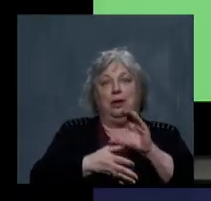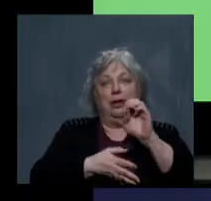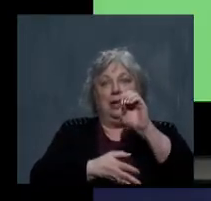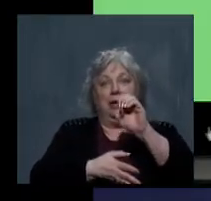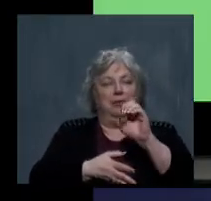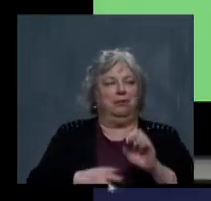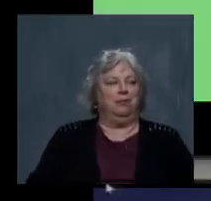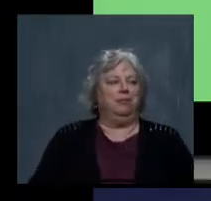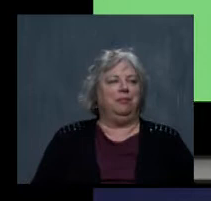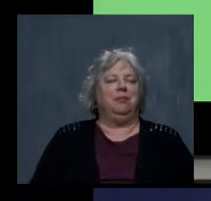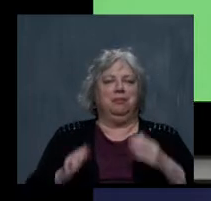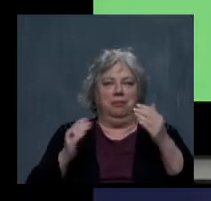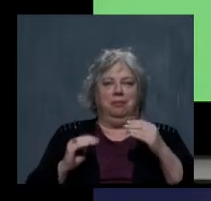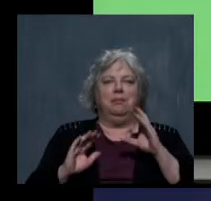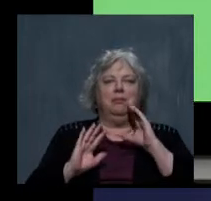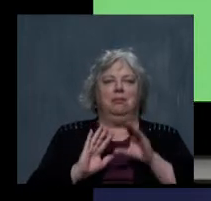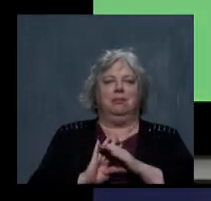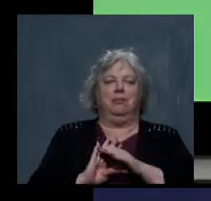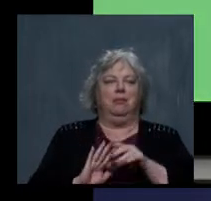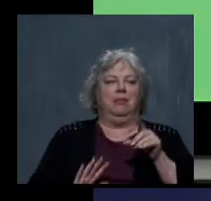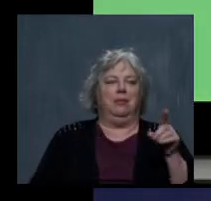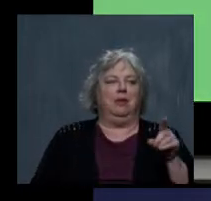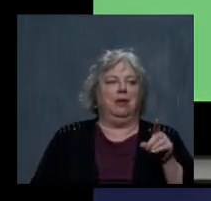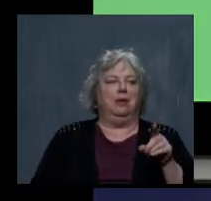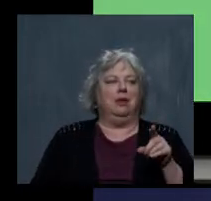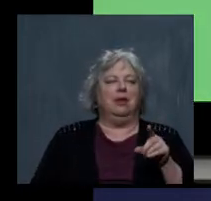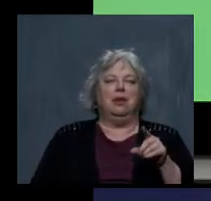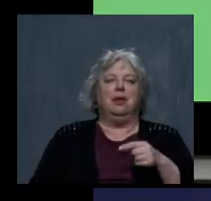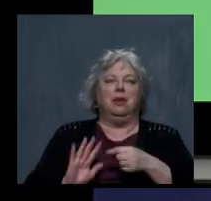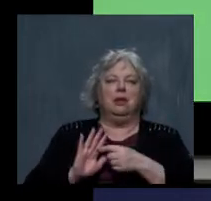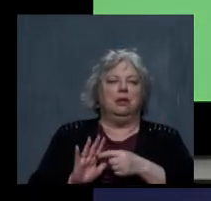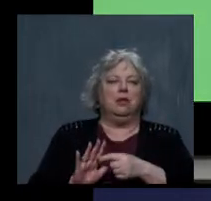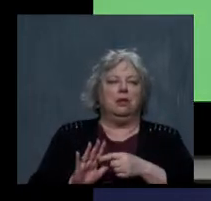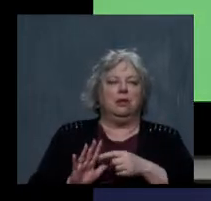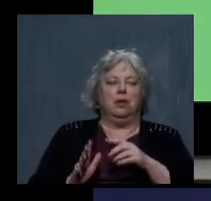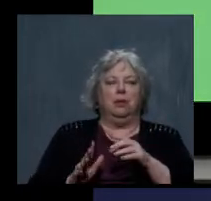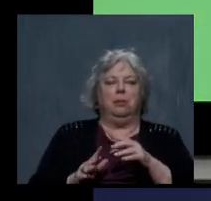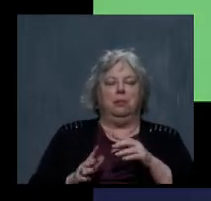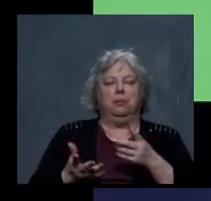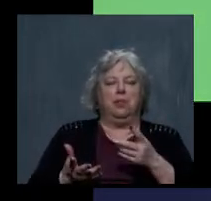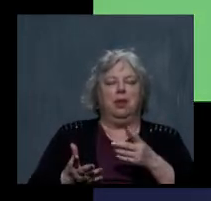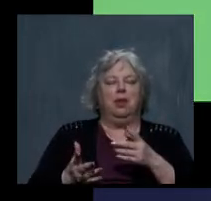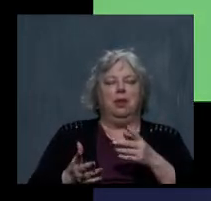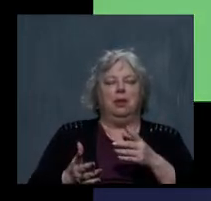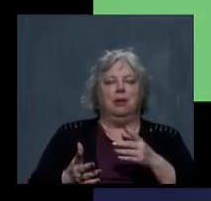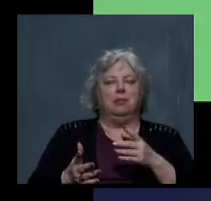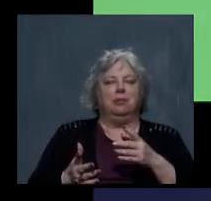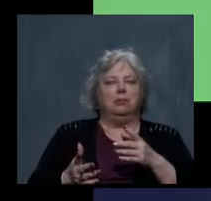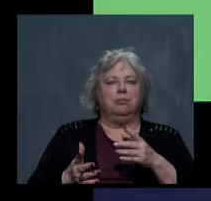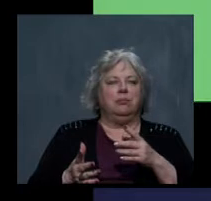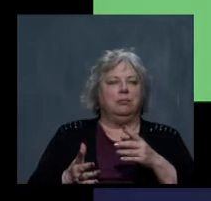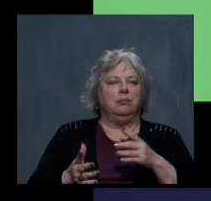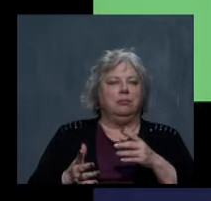And this one actually is a simulation of the traffic, you know, on